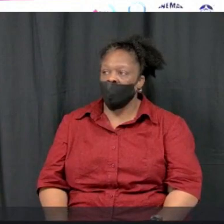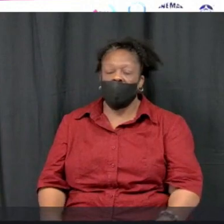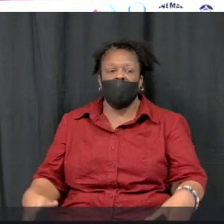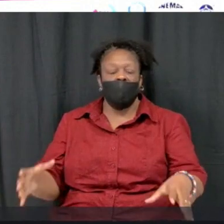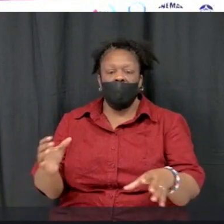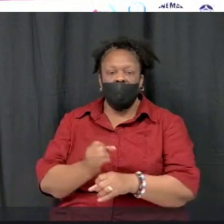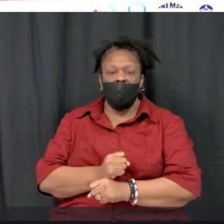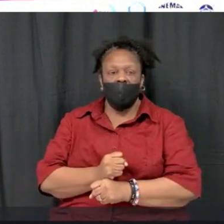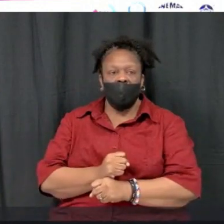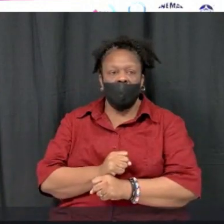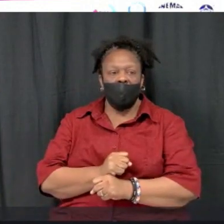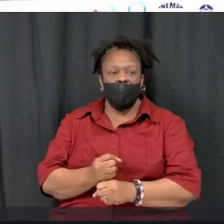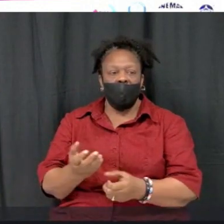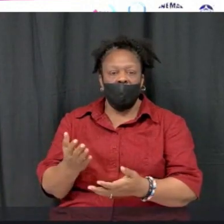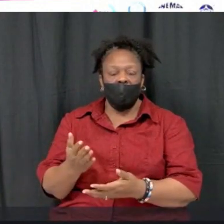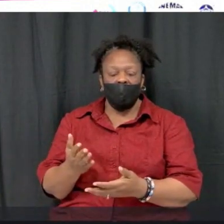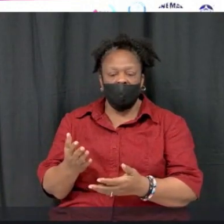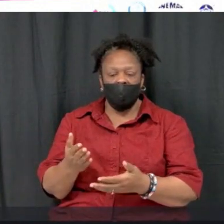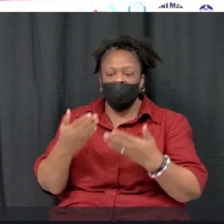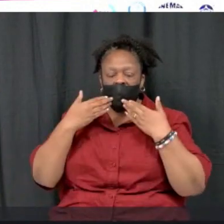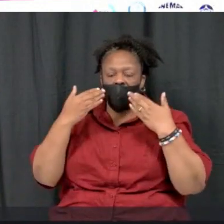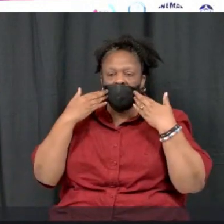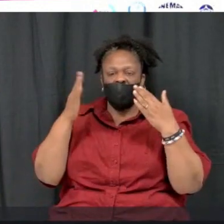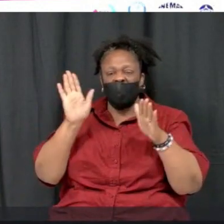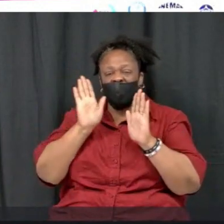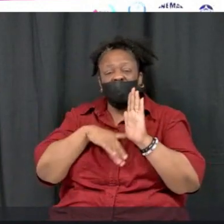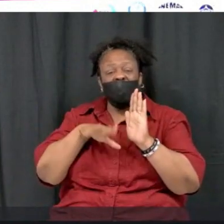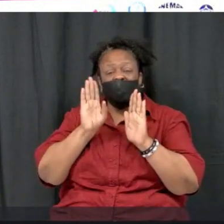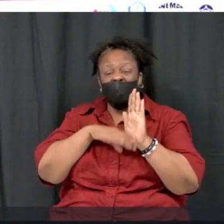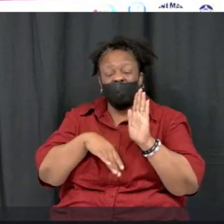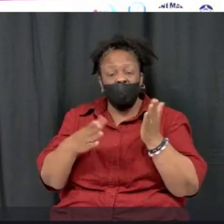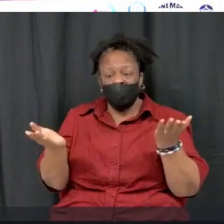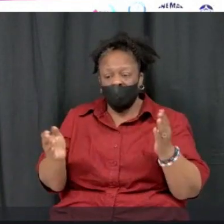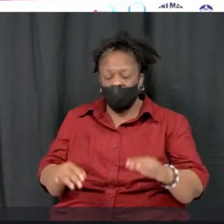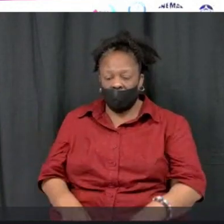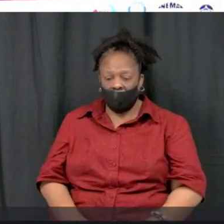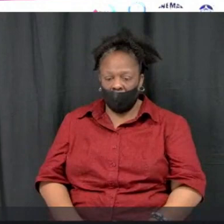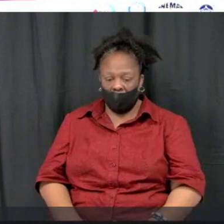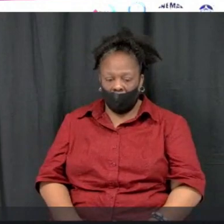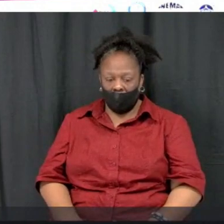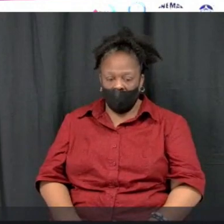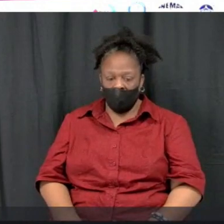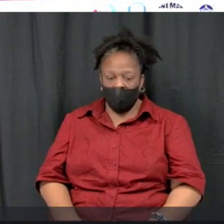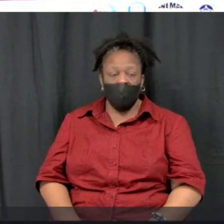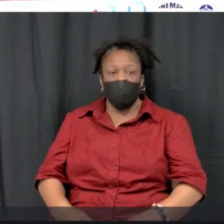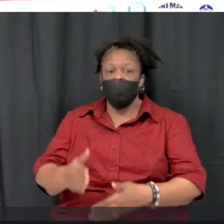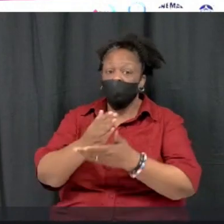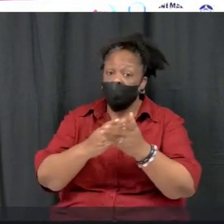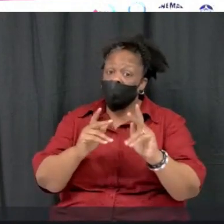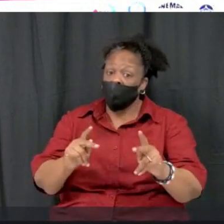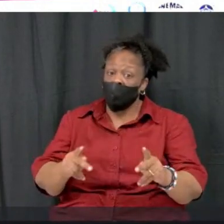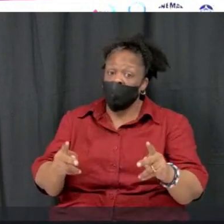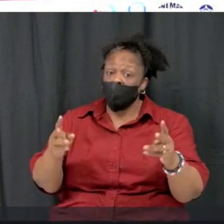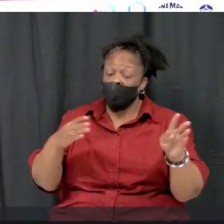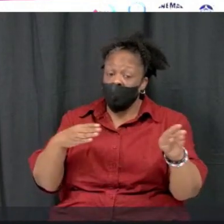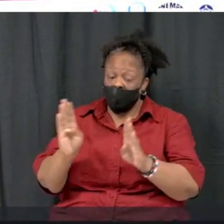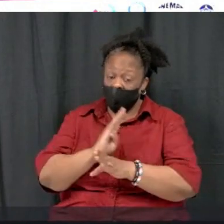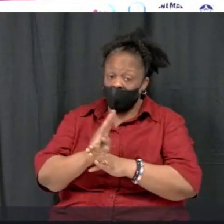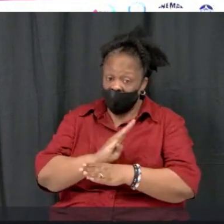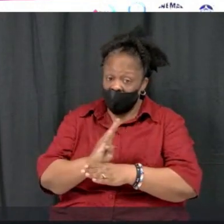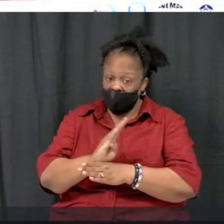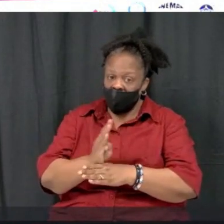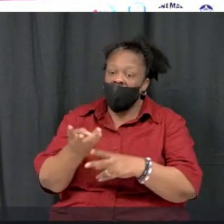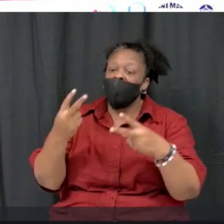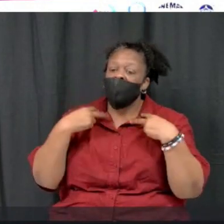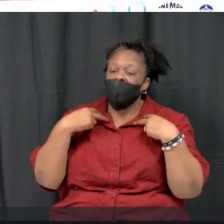as $20. So if you're a business person, be smart. Don't lose the sale. Give them a mask and then sanitize them and